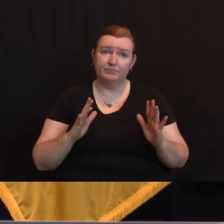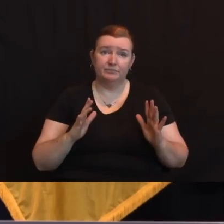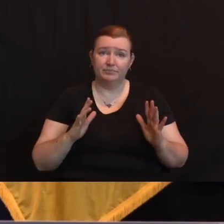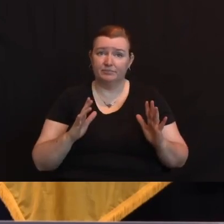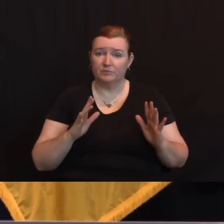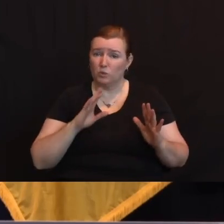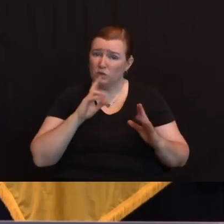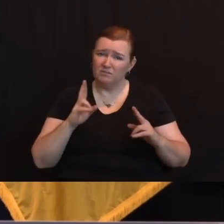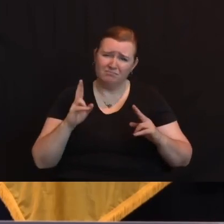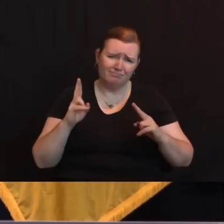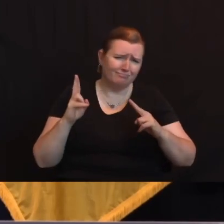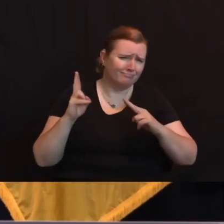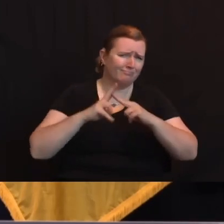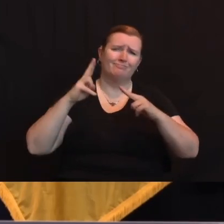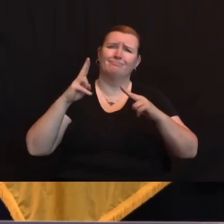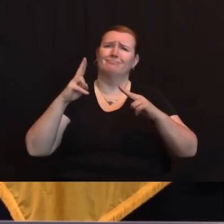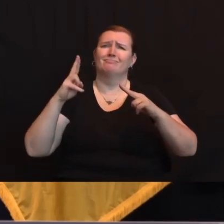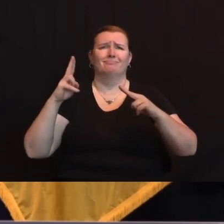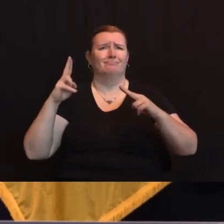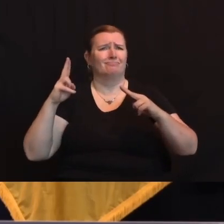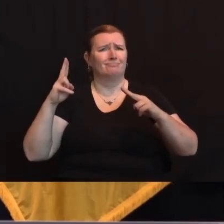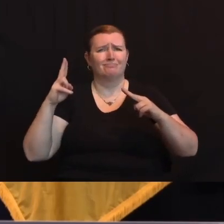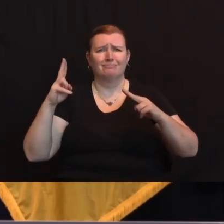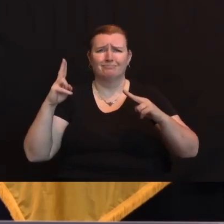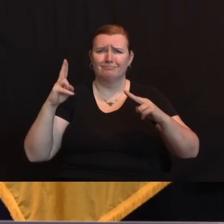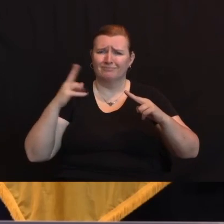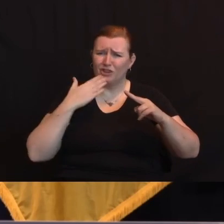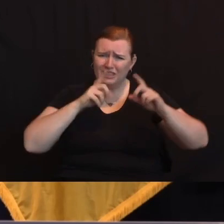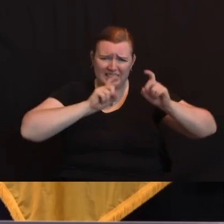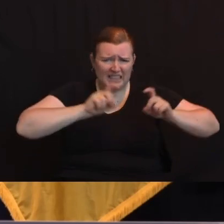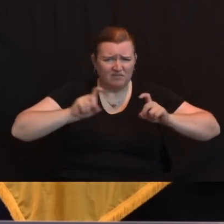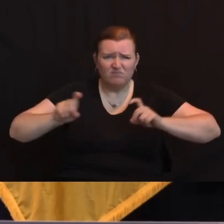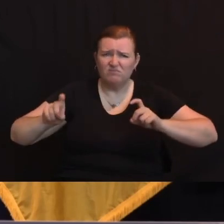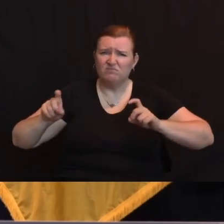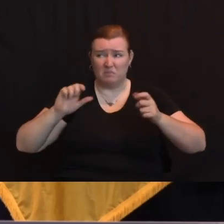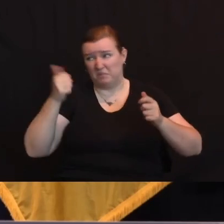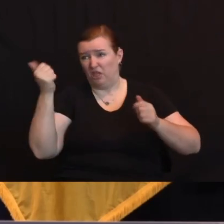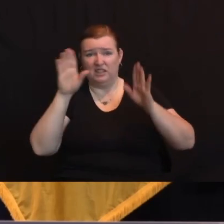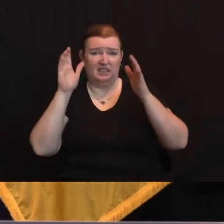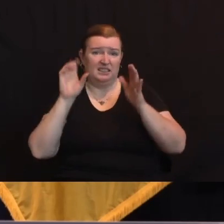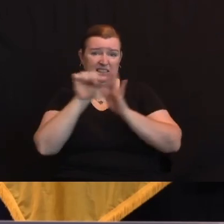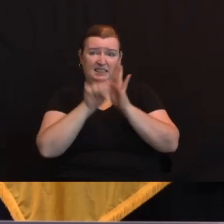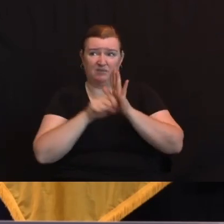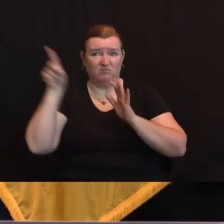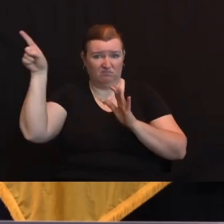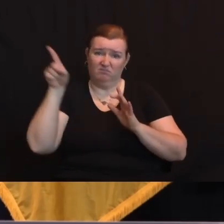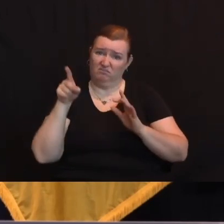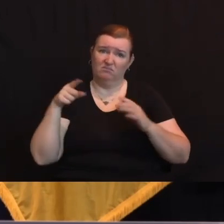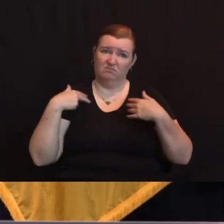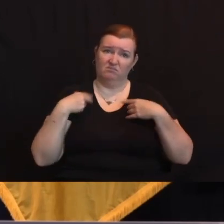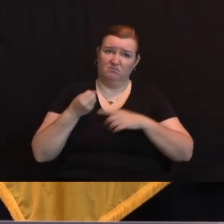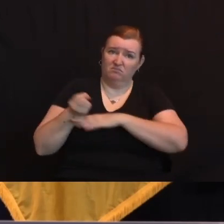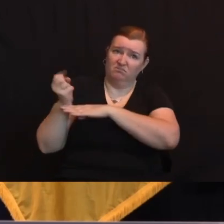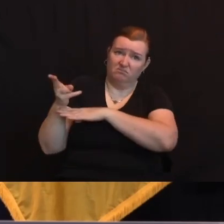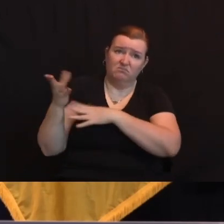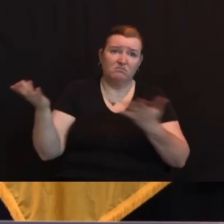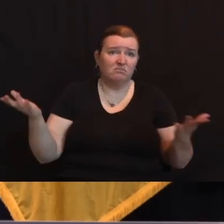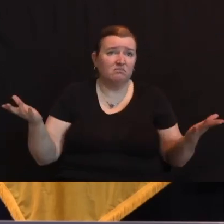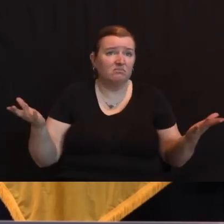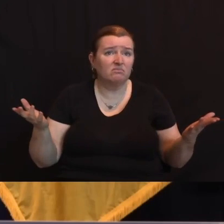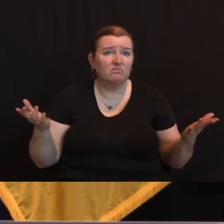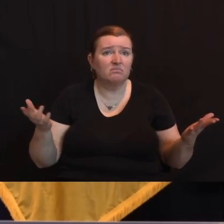capita capacity testing, top handful in the country, but the reagent and other raw materials that have extended that